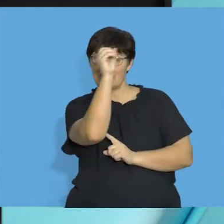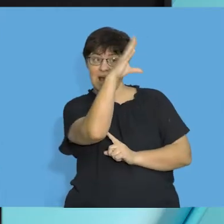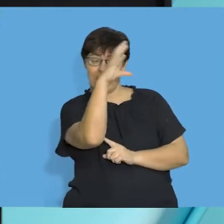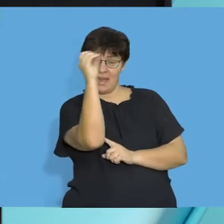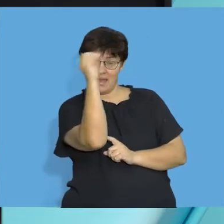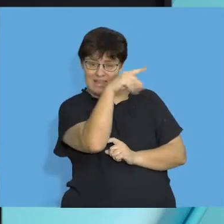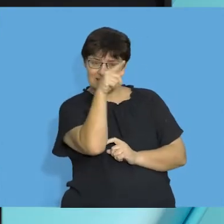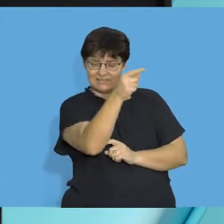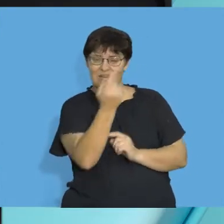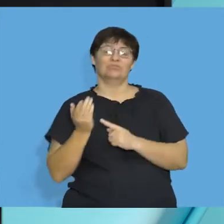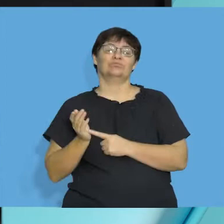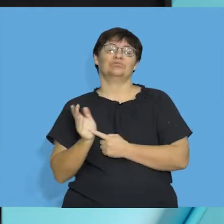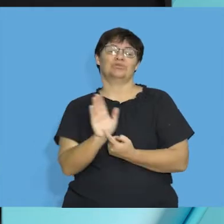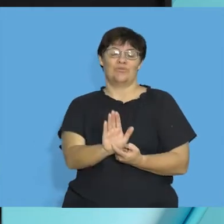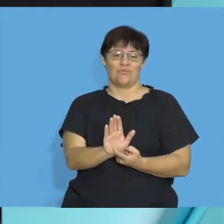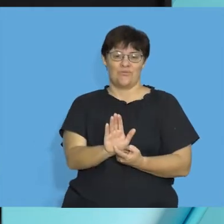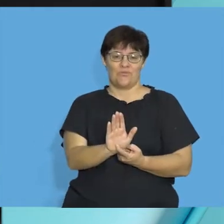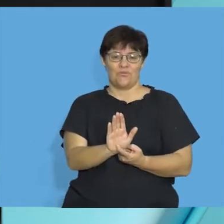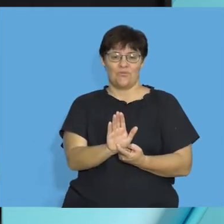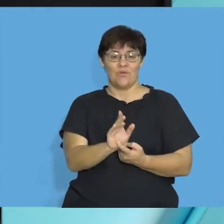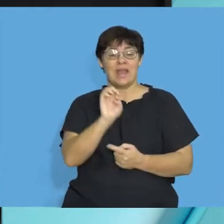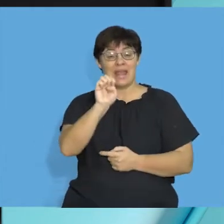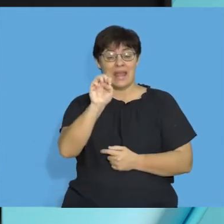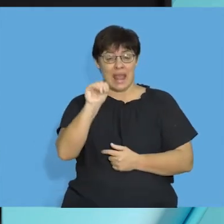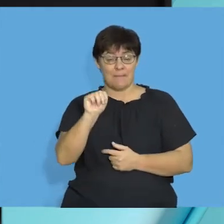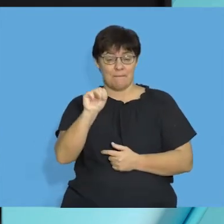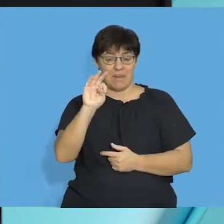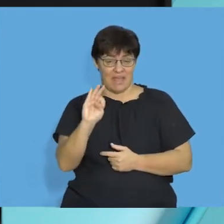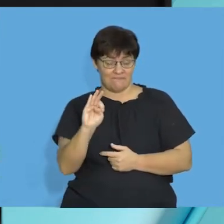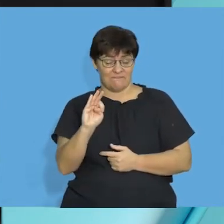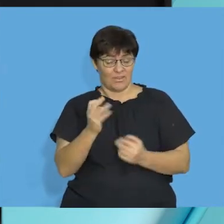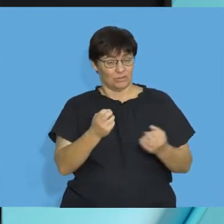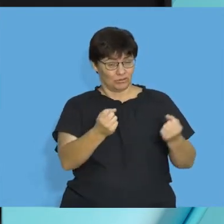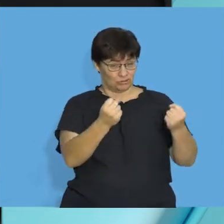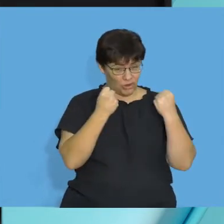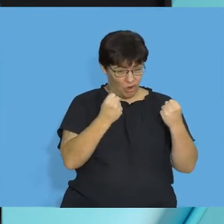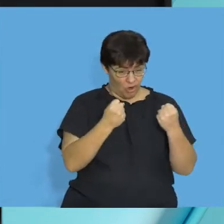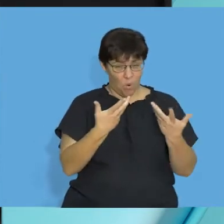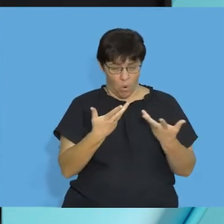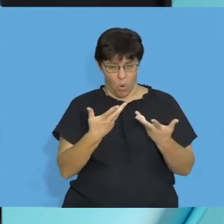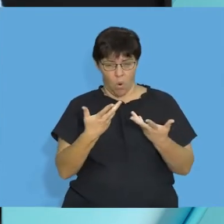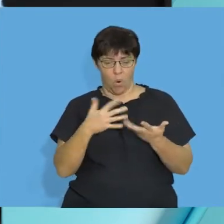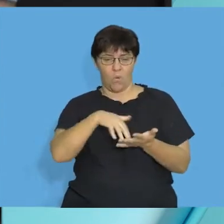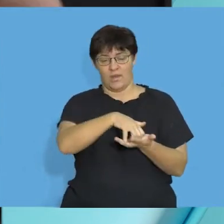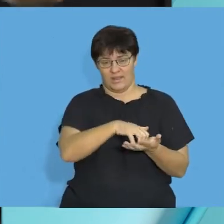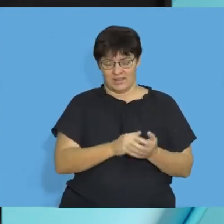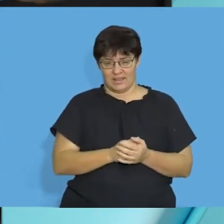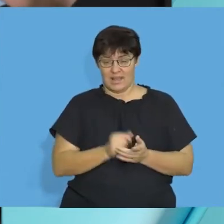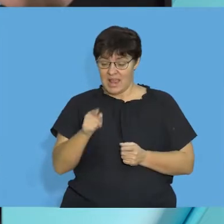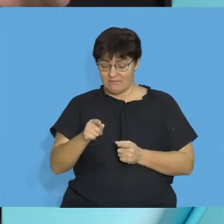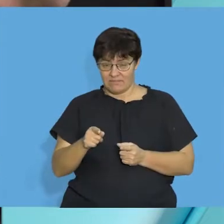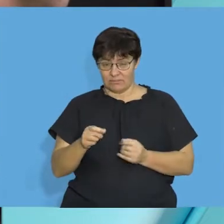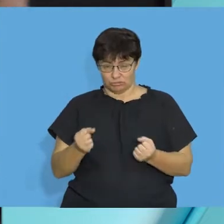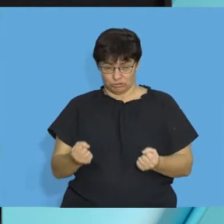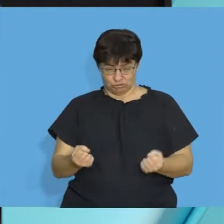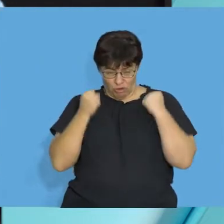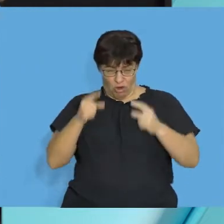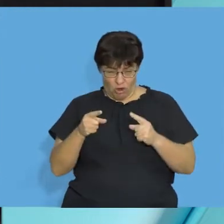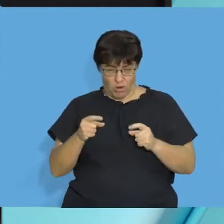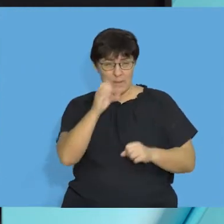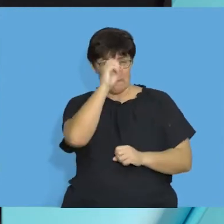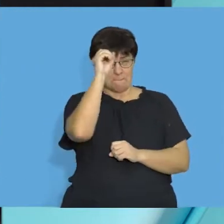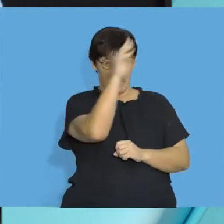as an indication of how strong the EMF is. If the EMF is very big, then the light bulb will shine brightly. We